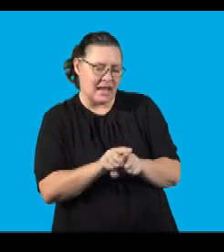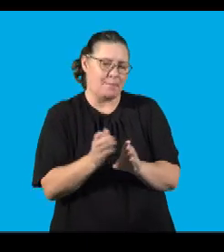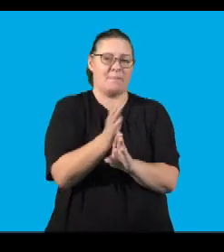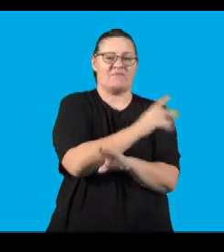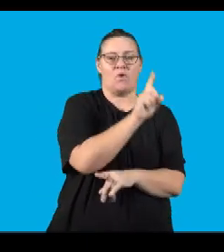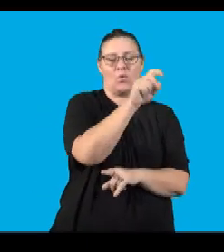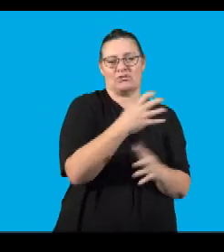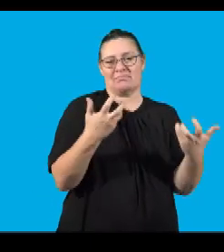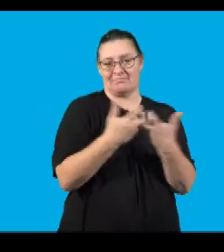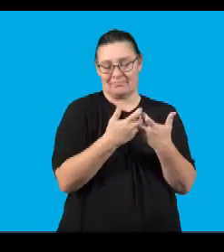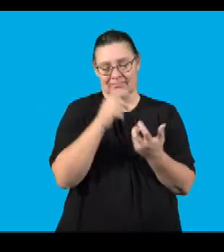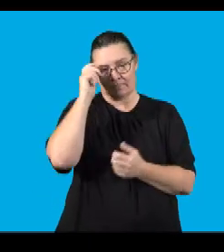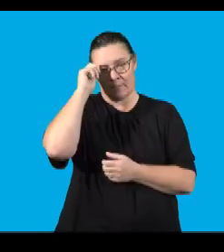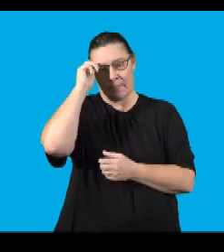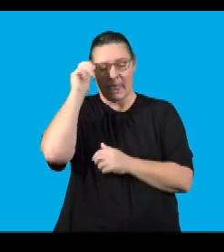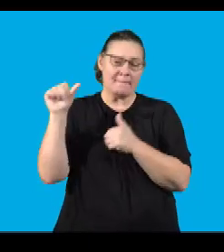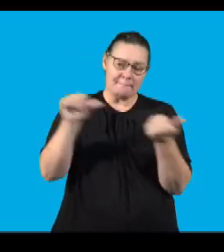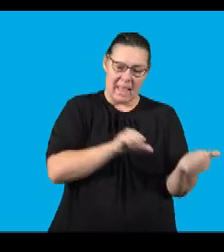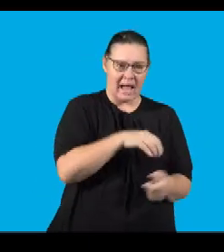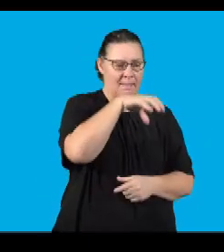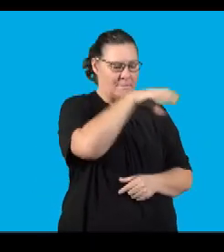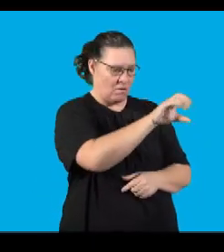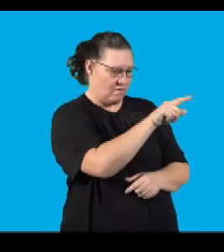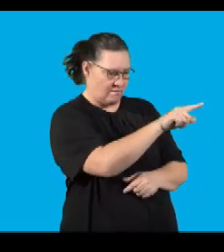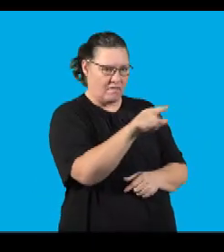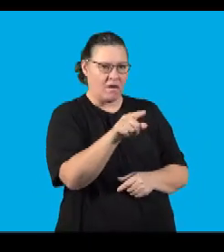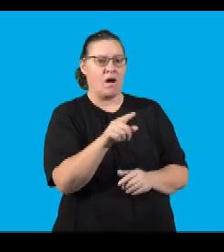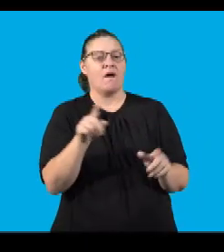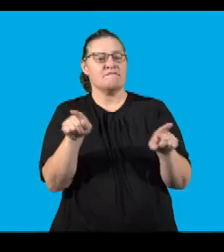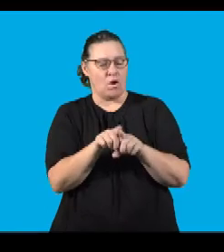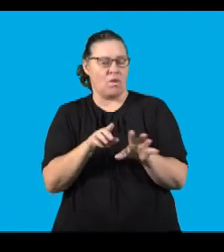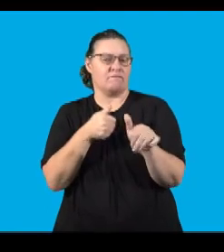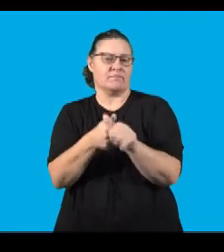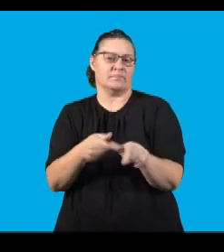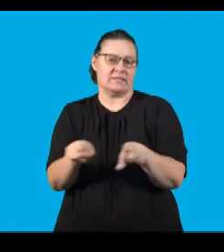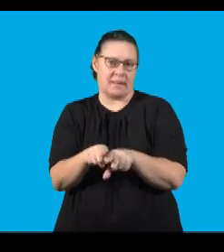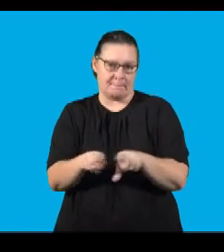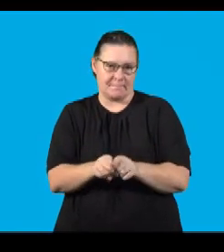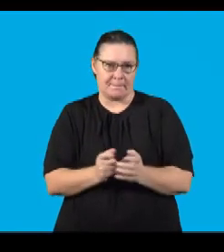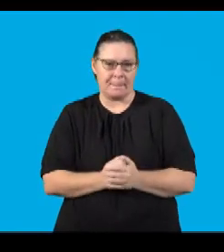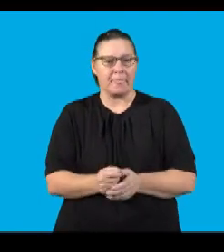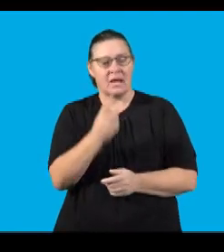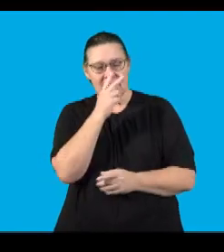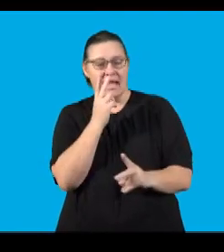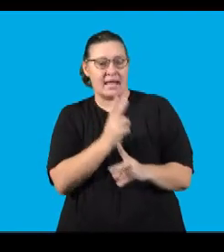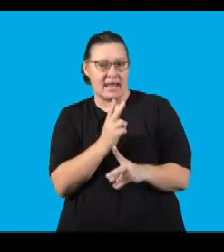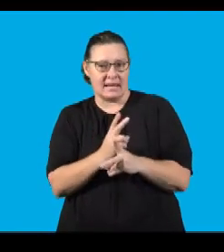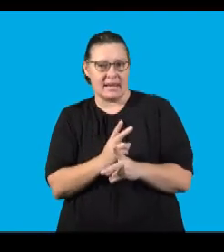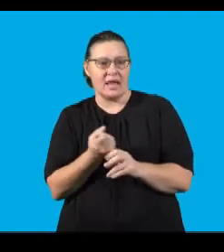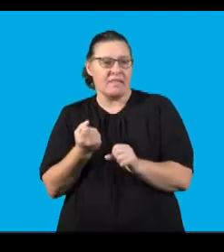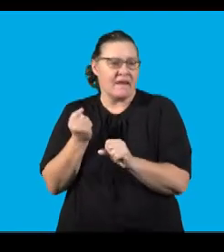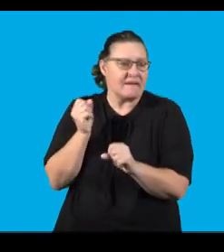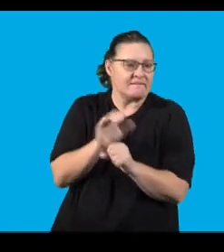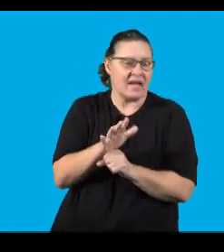the previous question. You'll go back to the paragraph and follow those same steps. So here you can see again